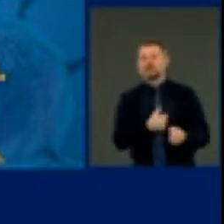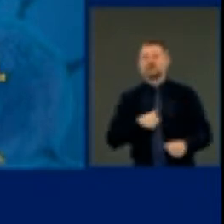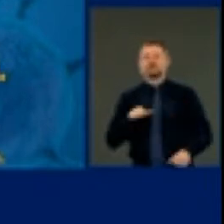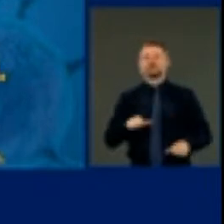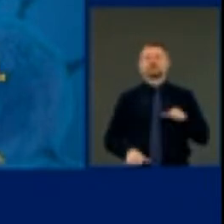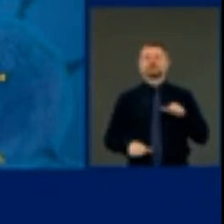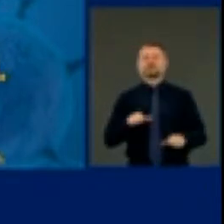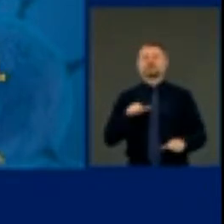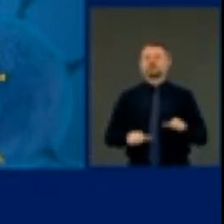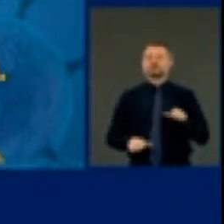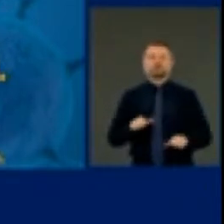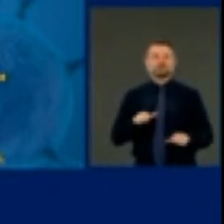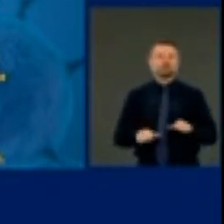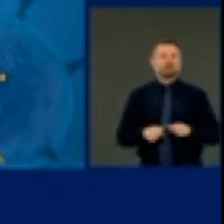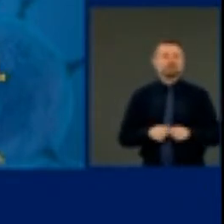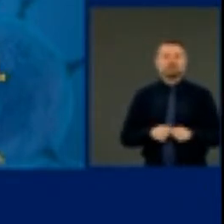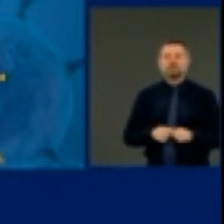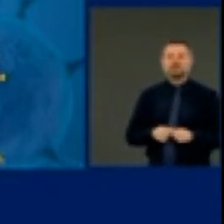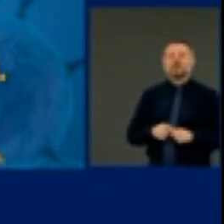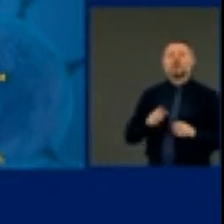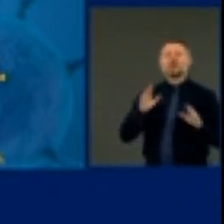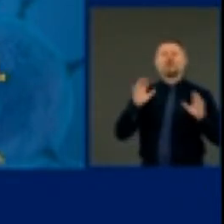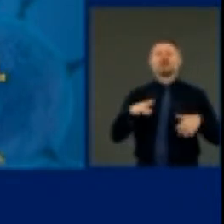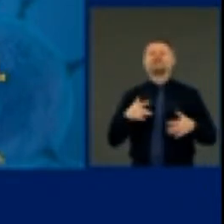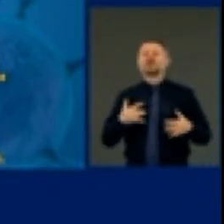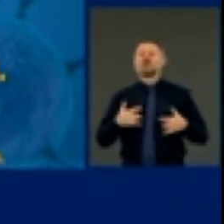Feel good. Invest in America.